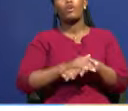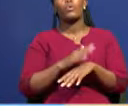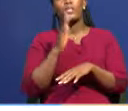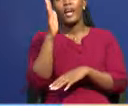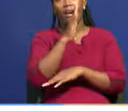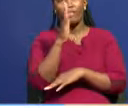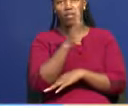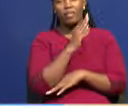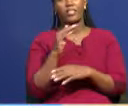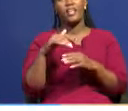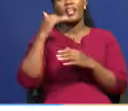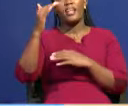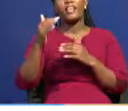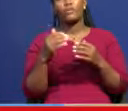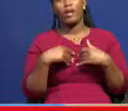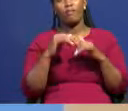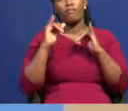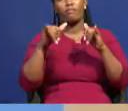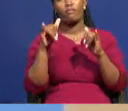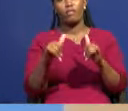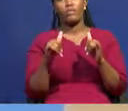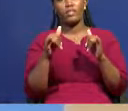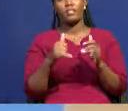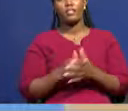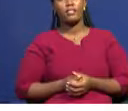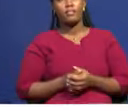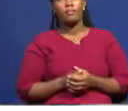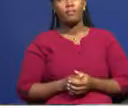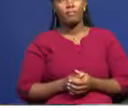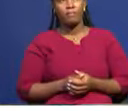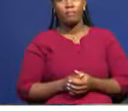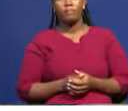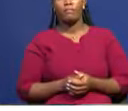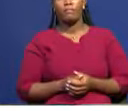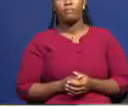For now, good afternoon. My colleague Khalid Abdullah is already in studio for Kurunzi Mashinani. Don't go too far.